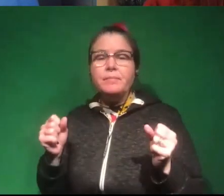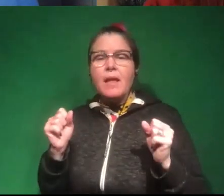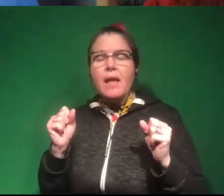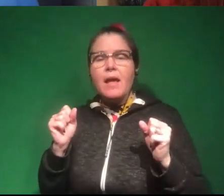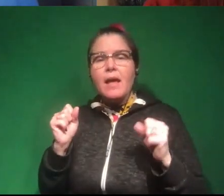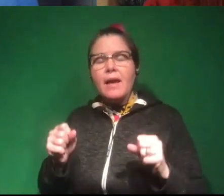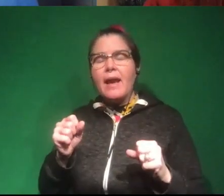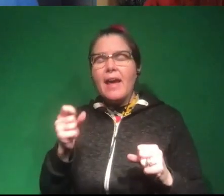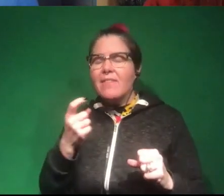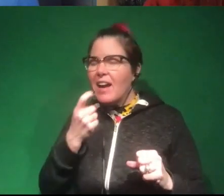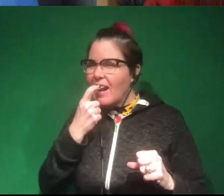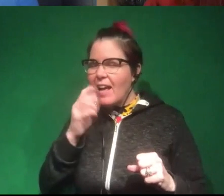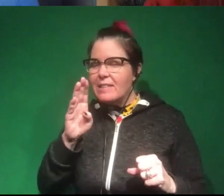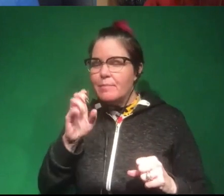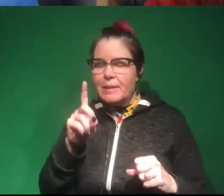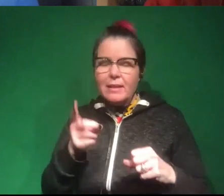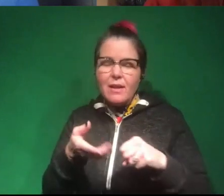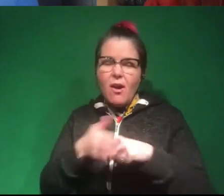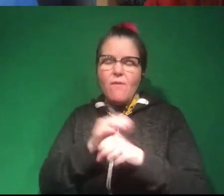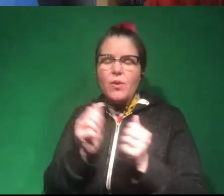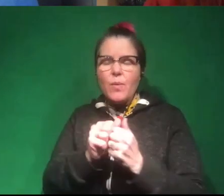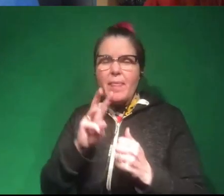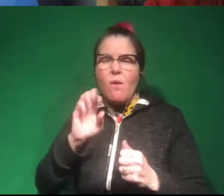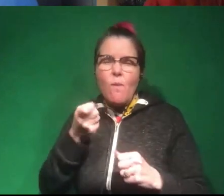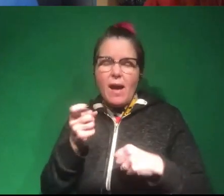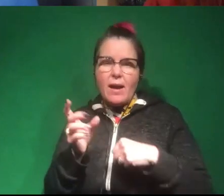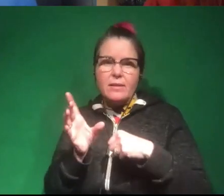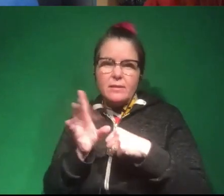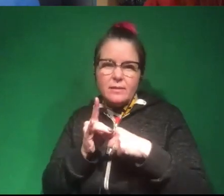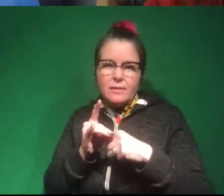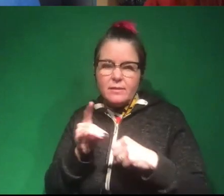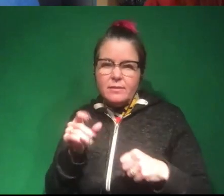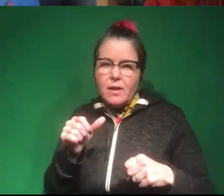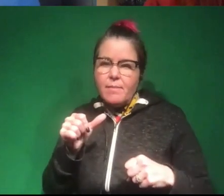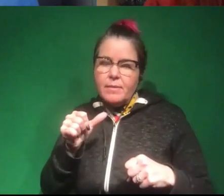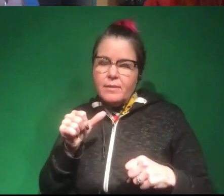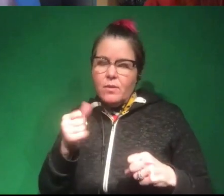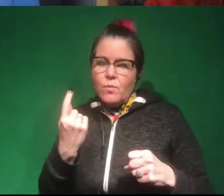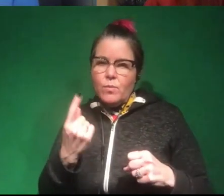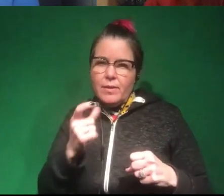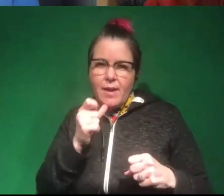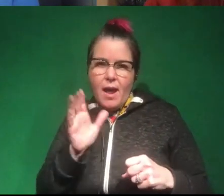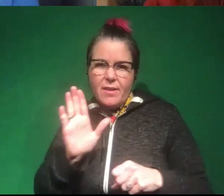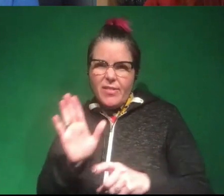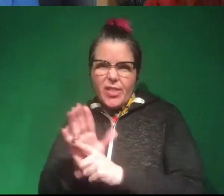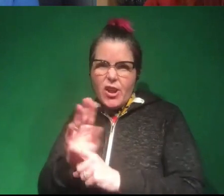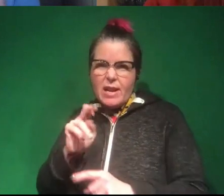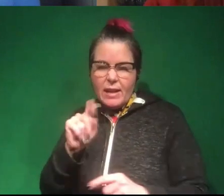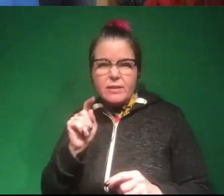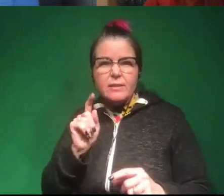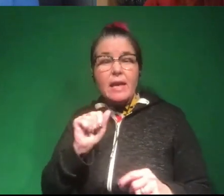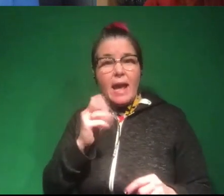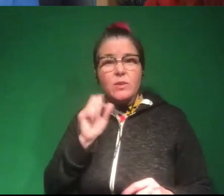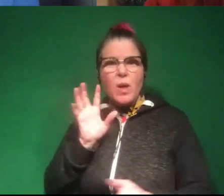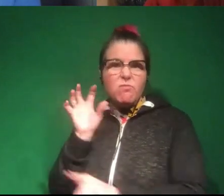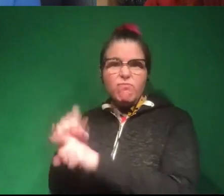glass bead with this waxy pheromone signal from a non-nestmate. And these ants will attack that glass bead like it's